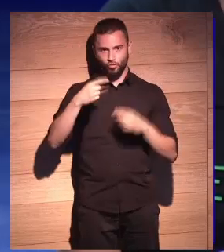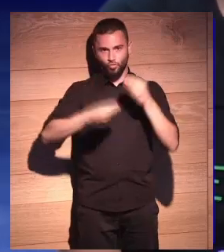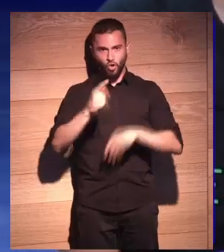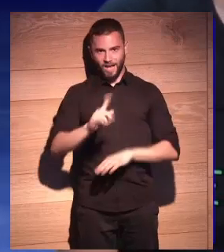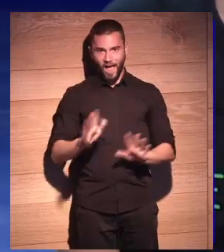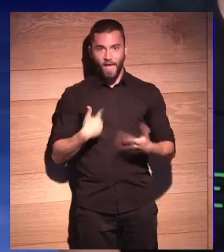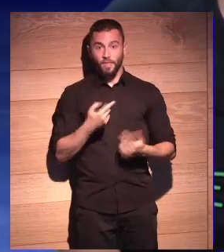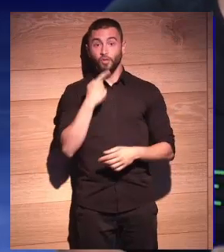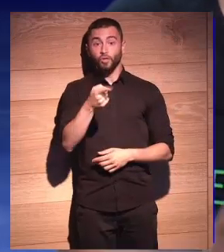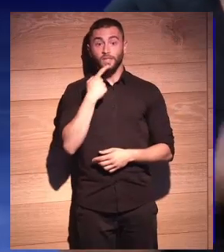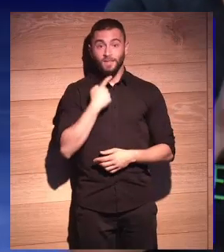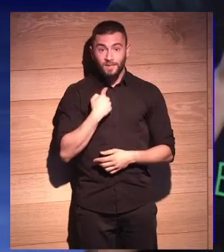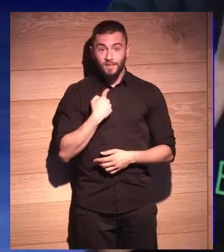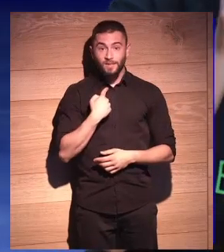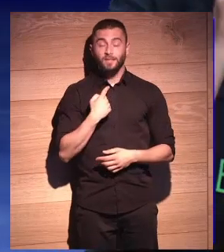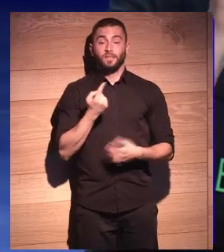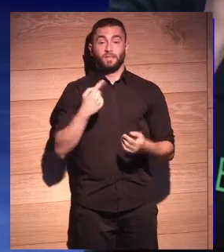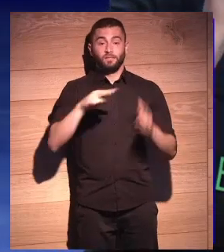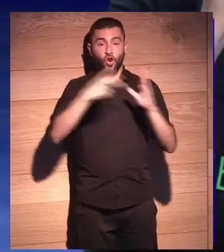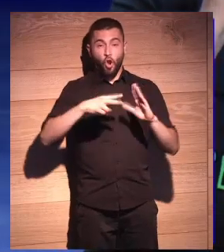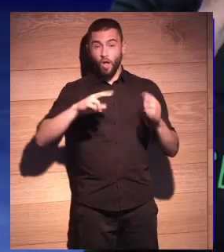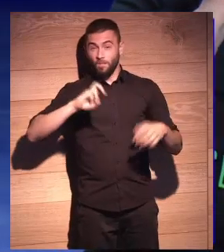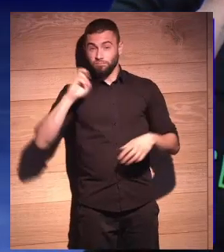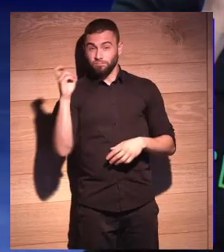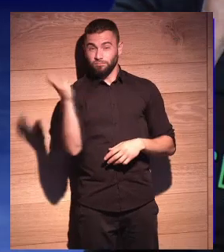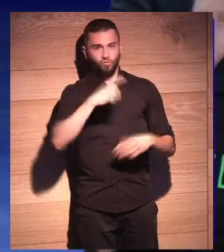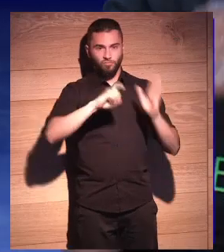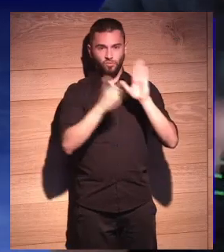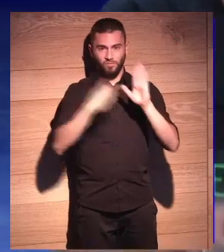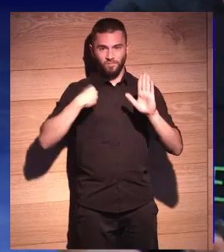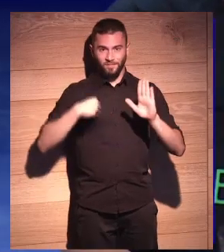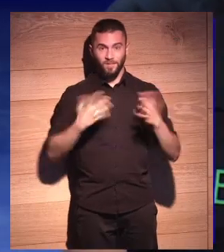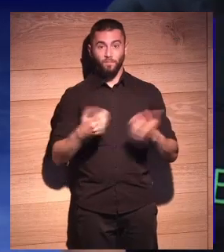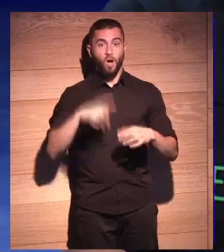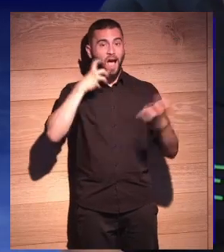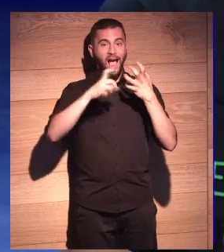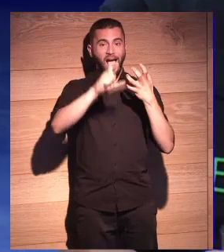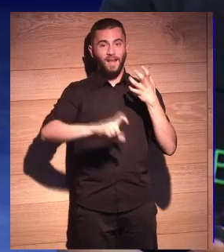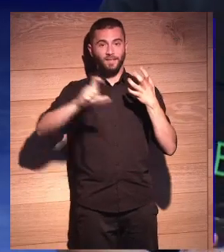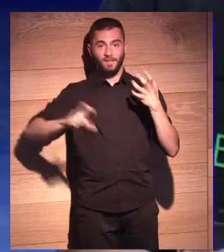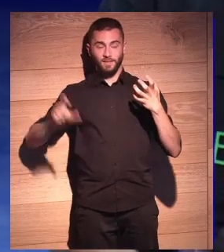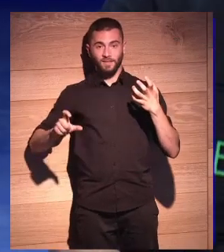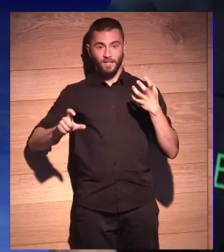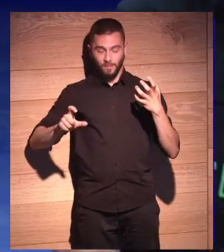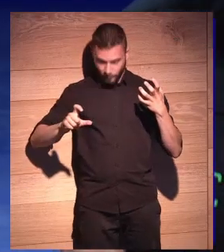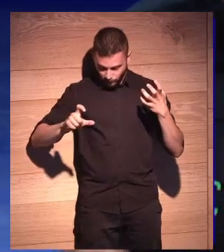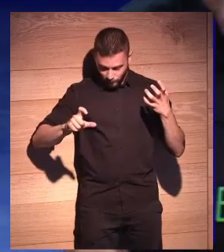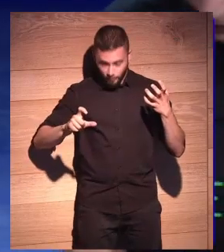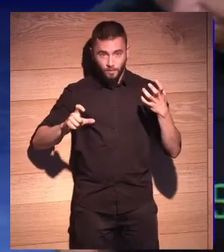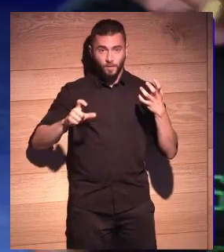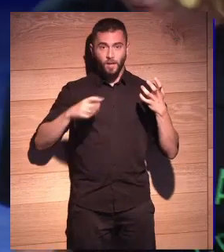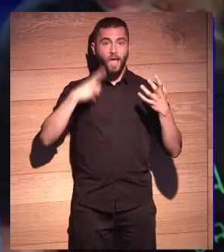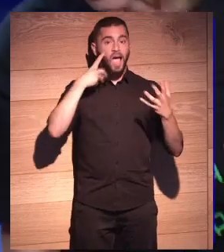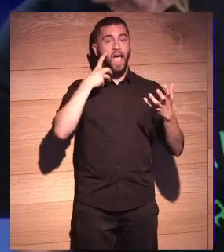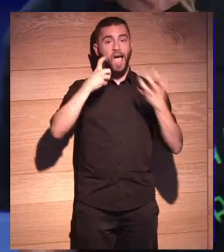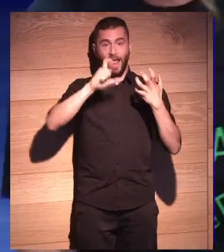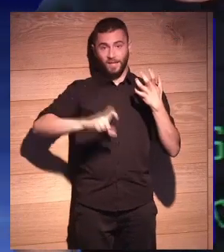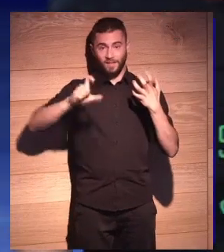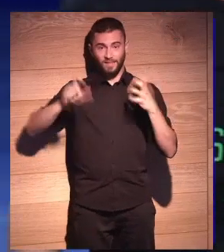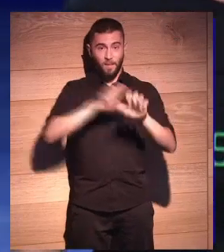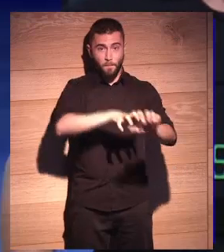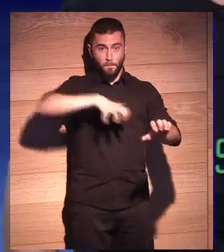relating to space, but I haven't seen this up till now. Los artistas que en su inmensa mayoría